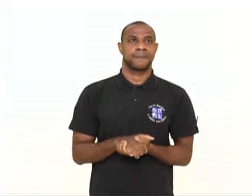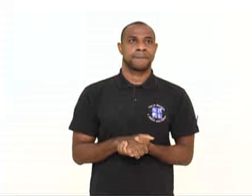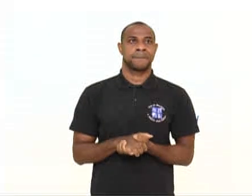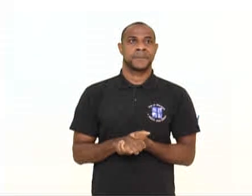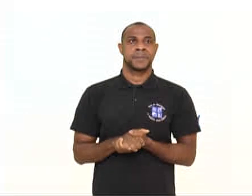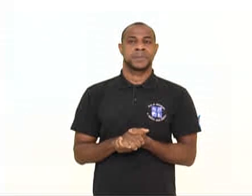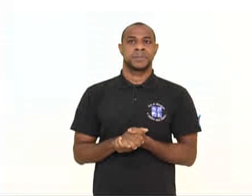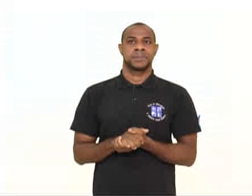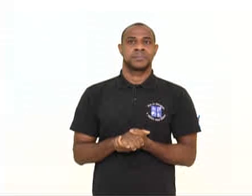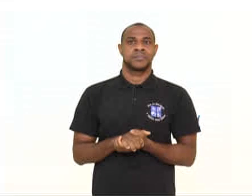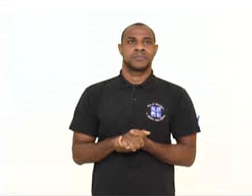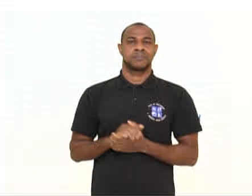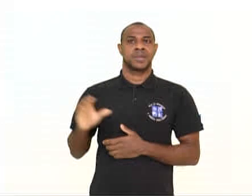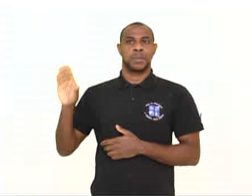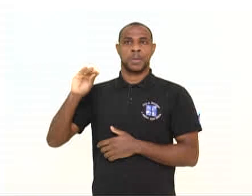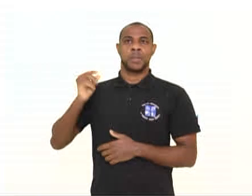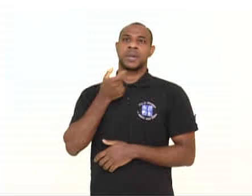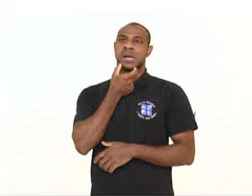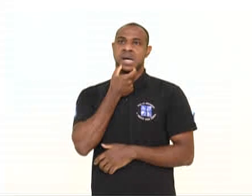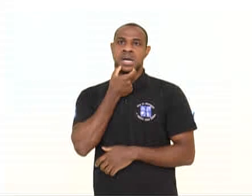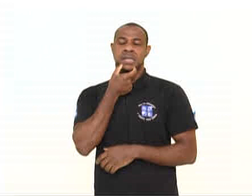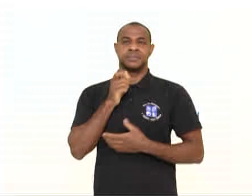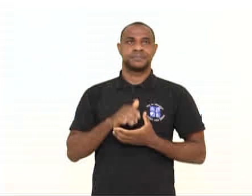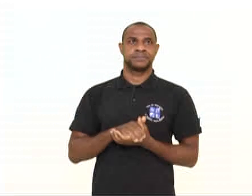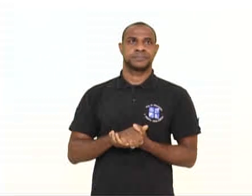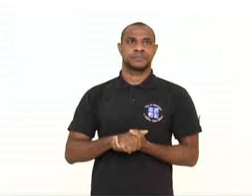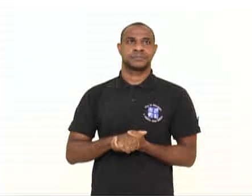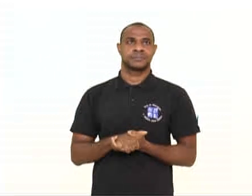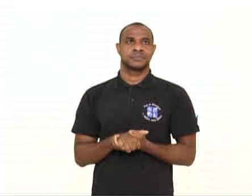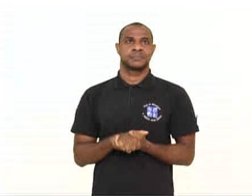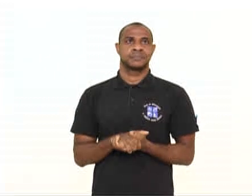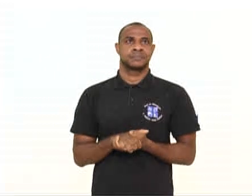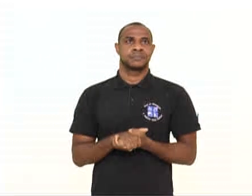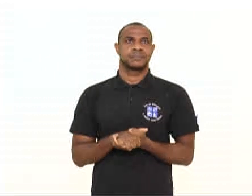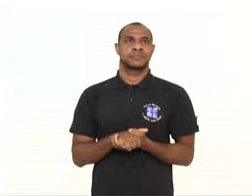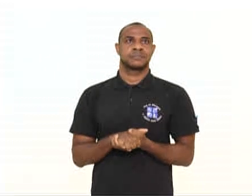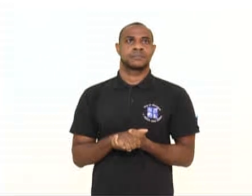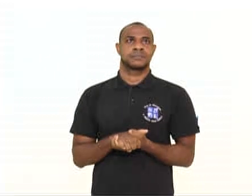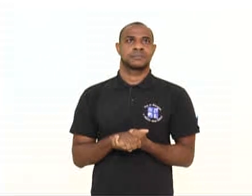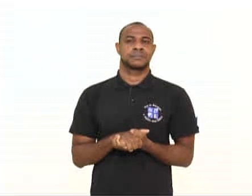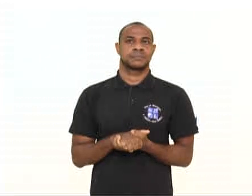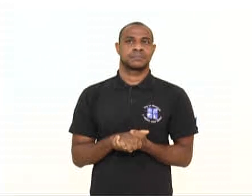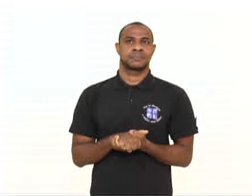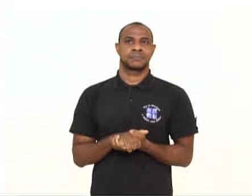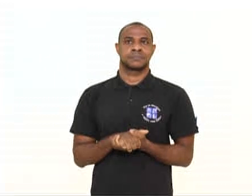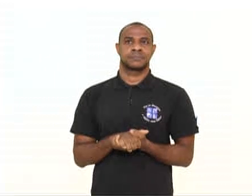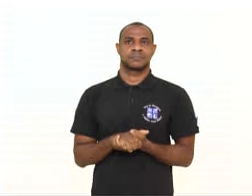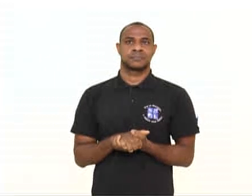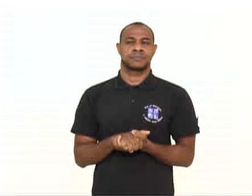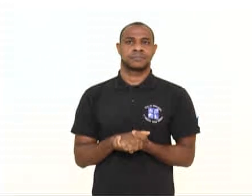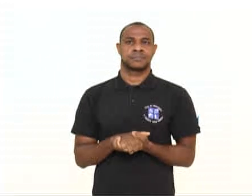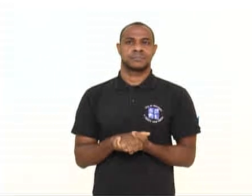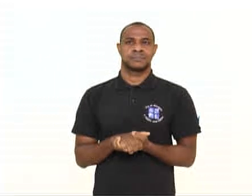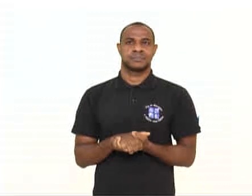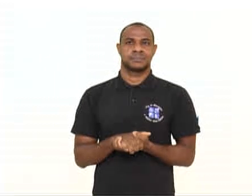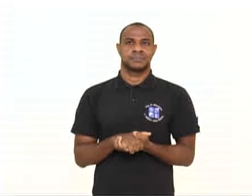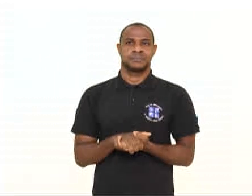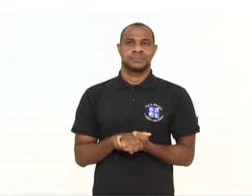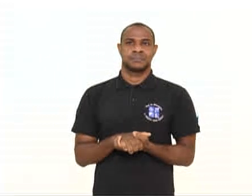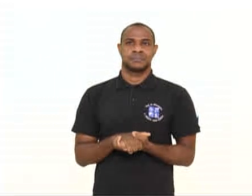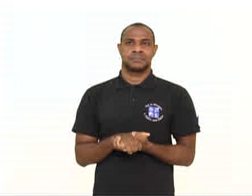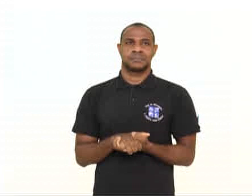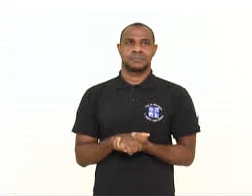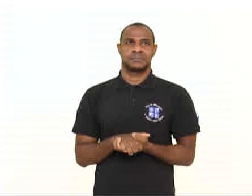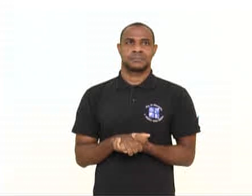typical childhood pastime in America, yet when we grow older, we tend to forget how much fun it can